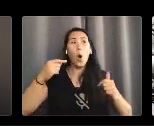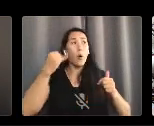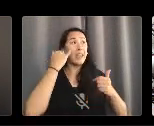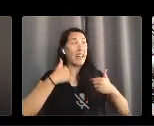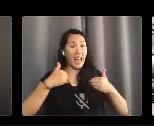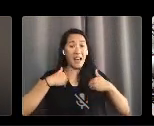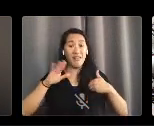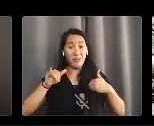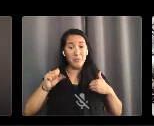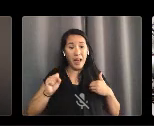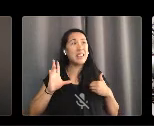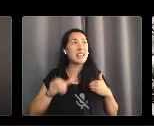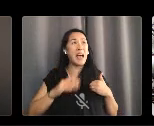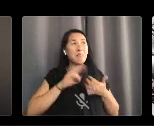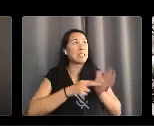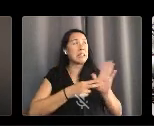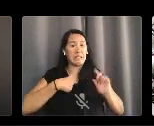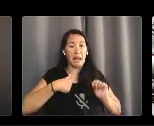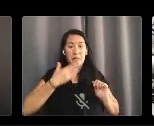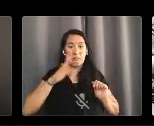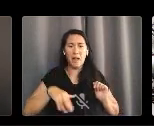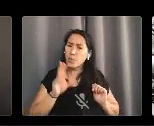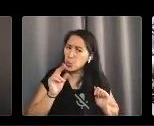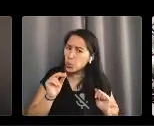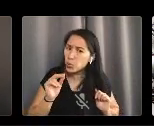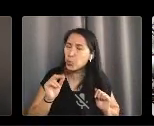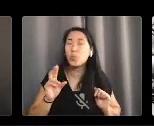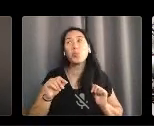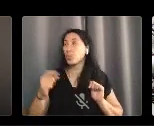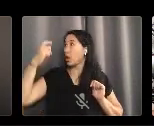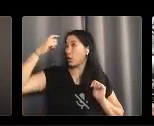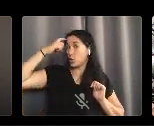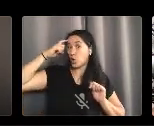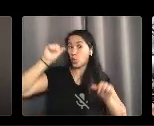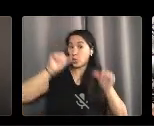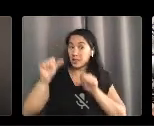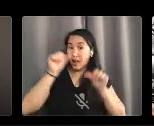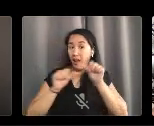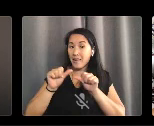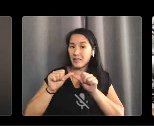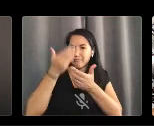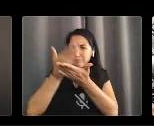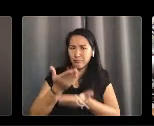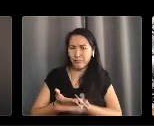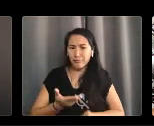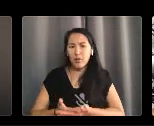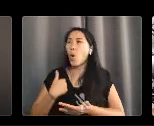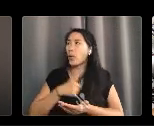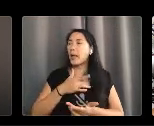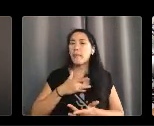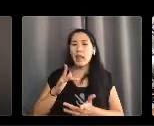But neuroscience has shown that we're actually hardwired to prefer those who are familiar or have commonalities with